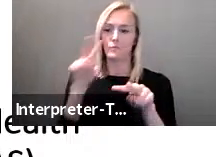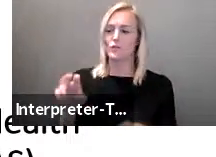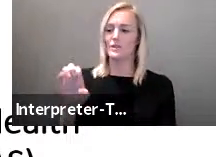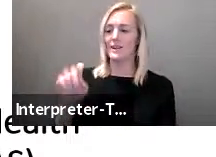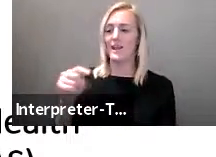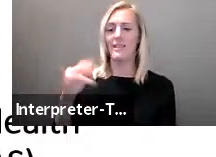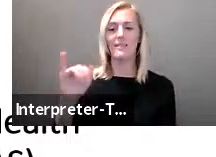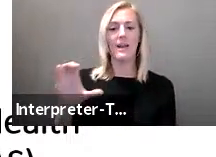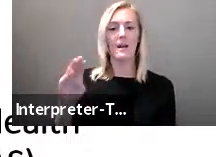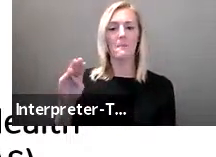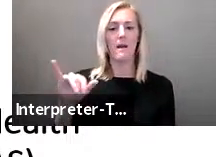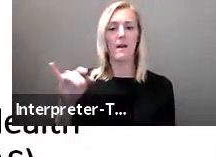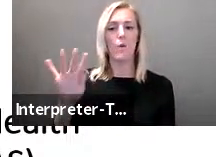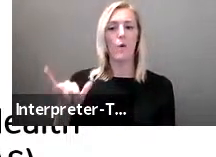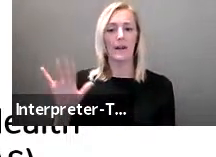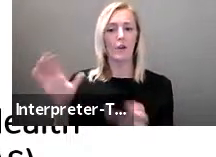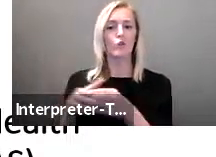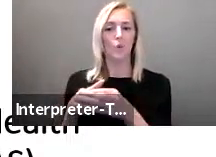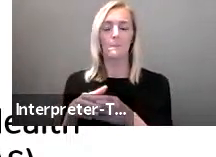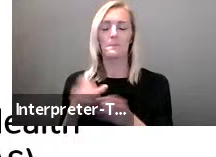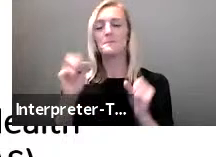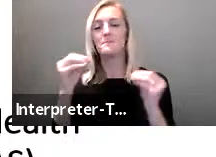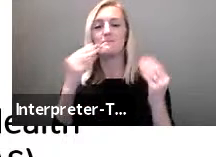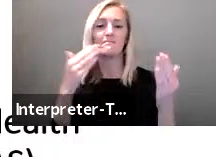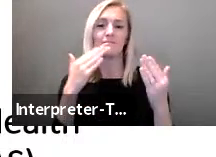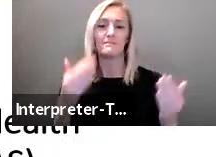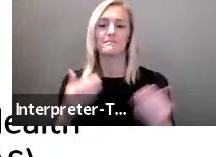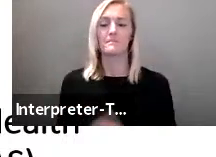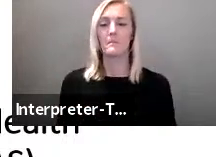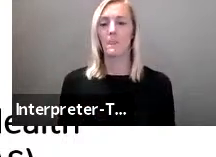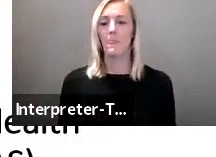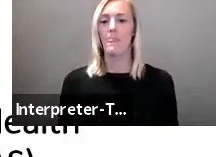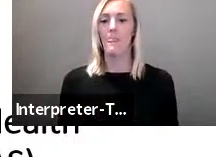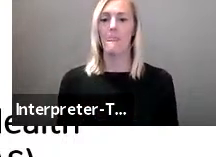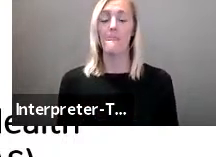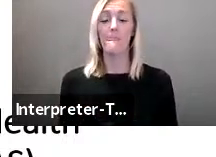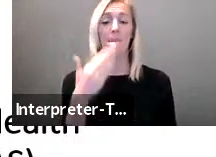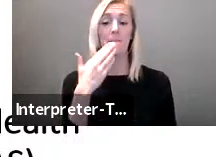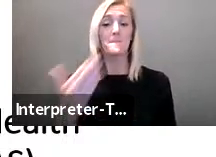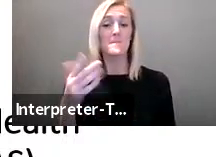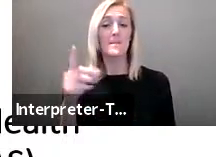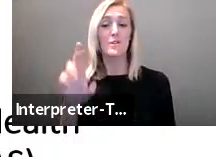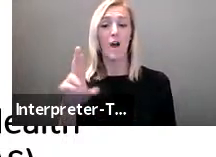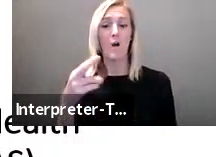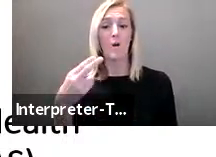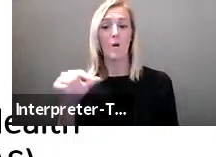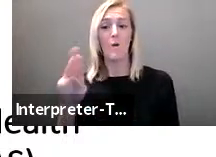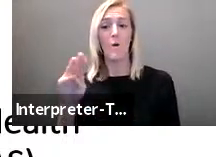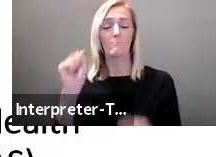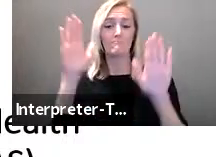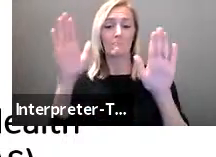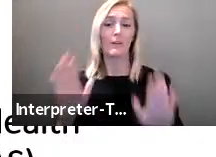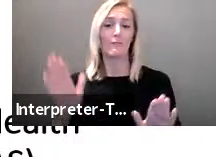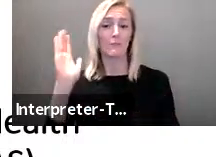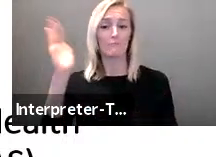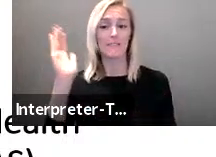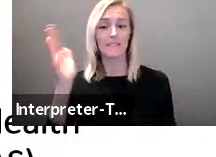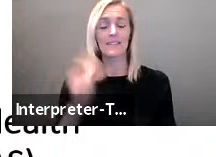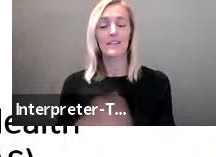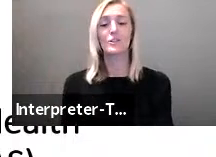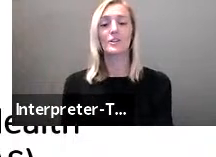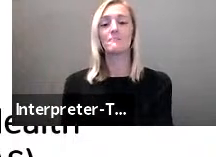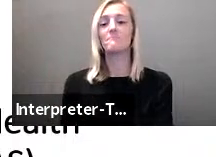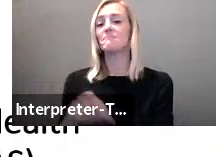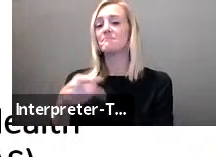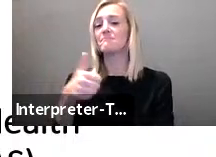groups. Thank you. Thank you, Dr. Holmes, for that wonderful presentation. Folks, if you wouldn't mind using the chat